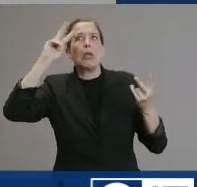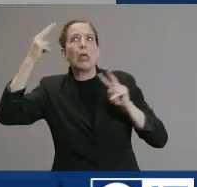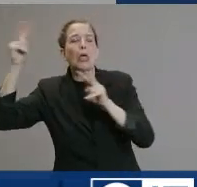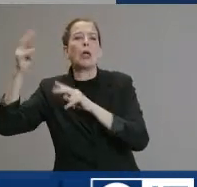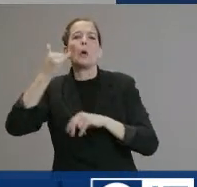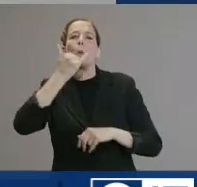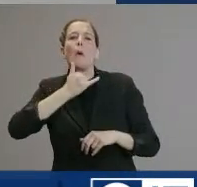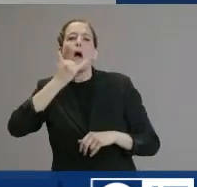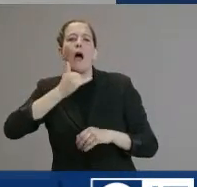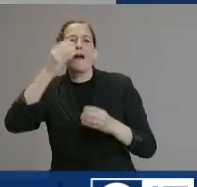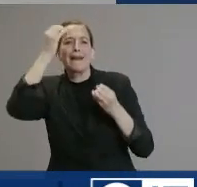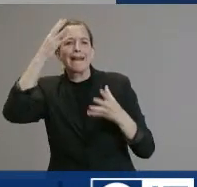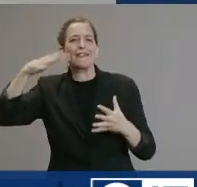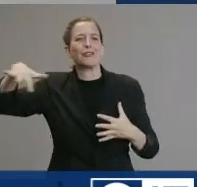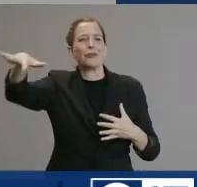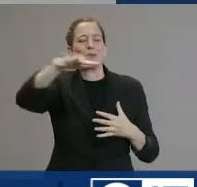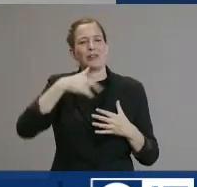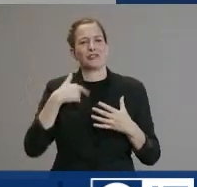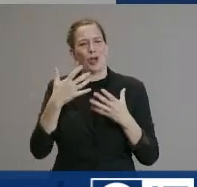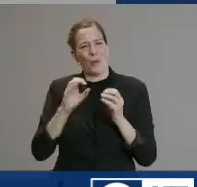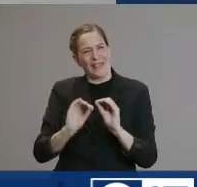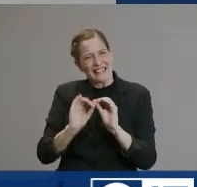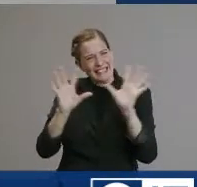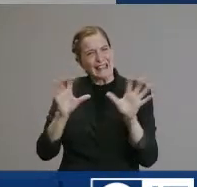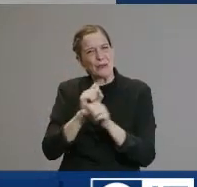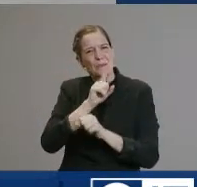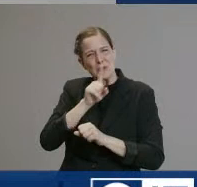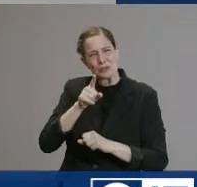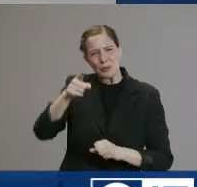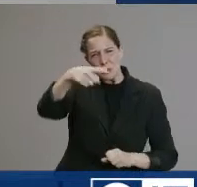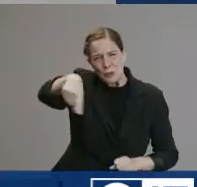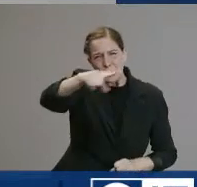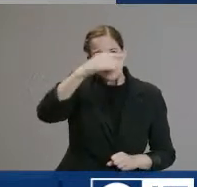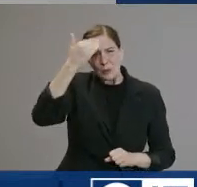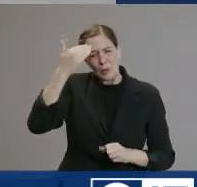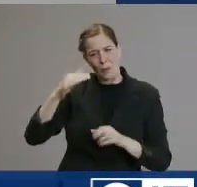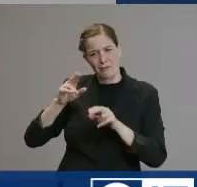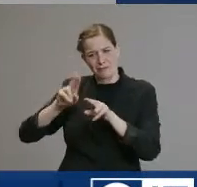public areas at all? I want people to wear masks when they can't socially distance.